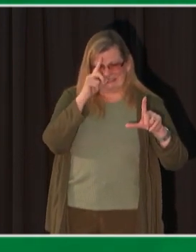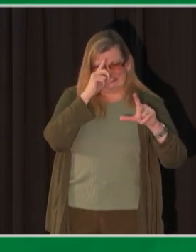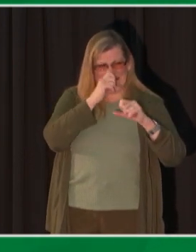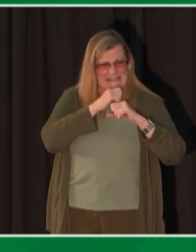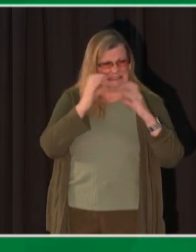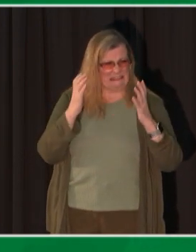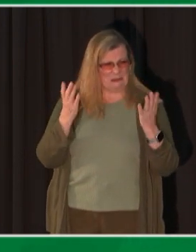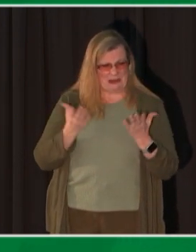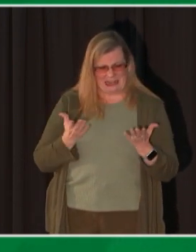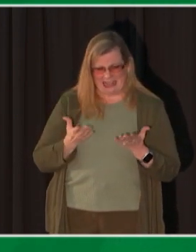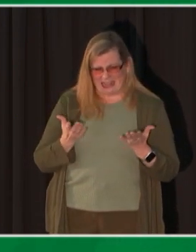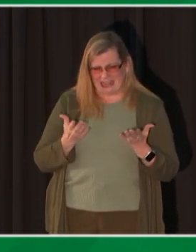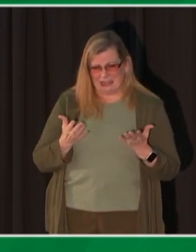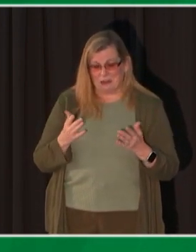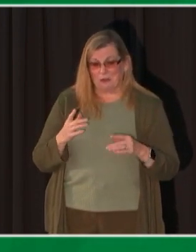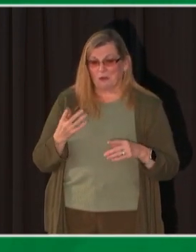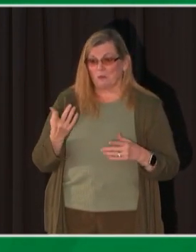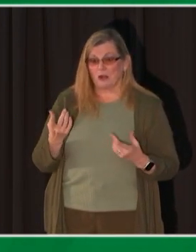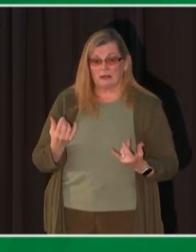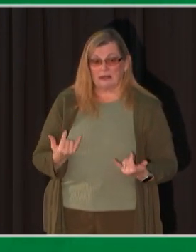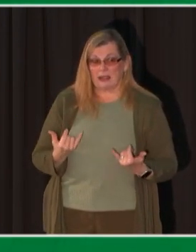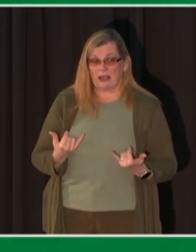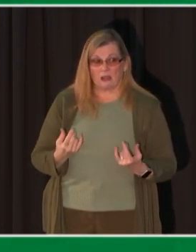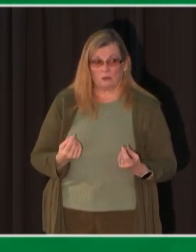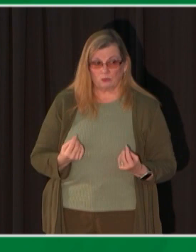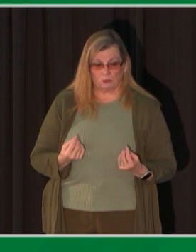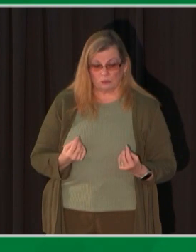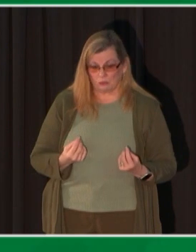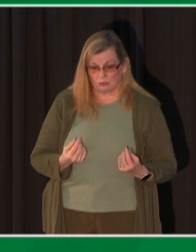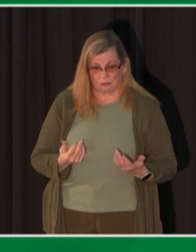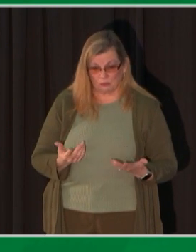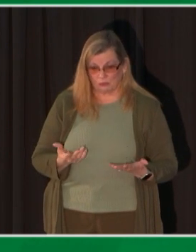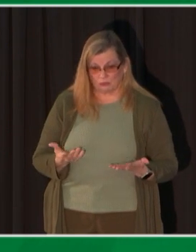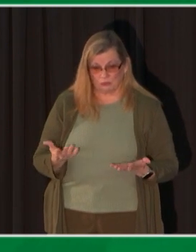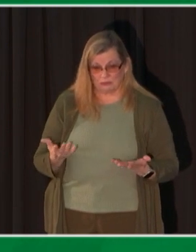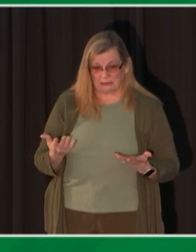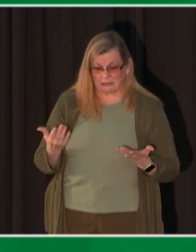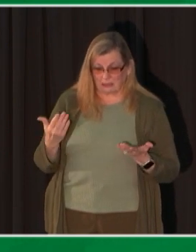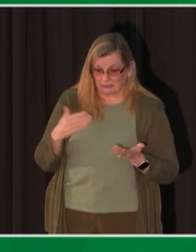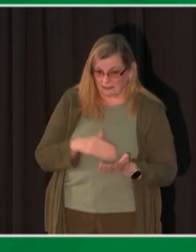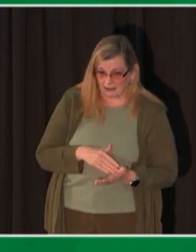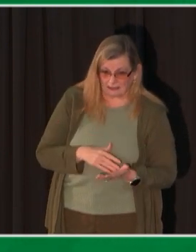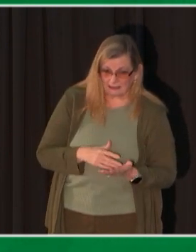phases. But I think it's at this stage,